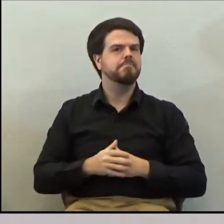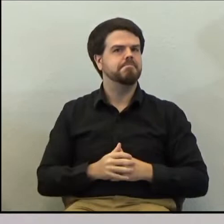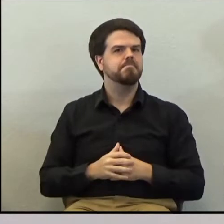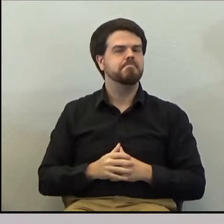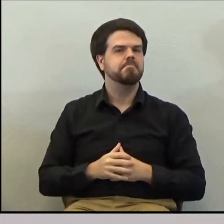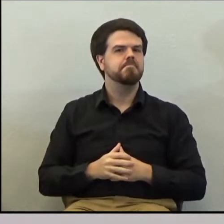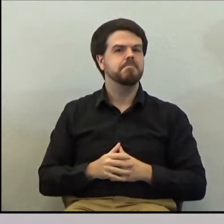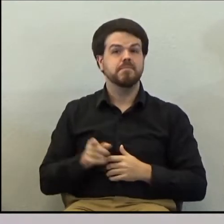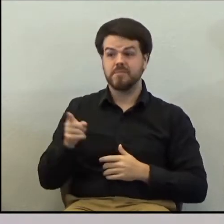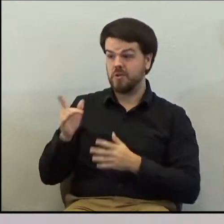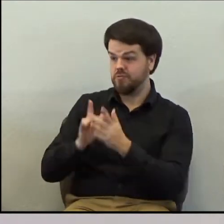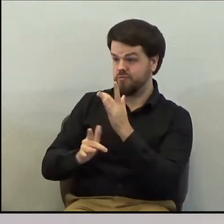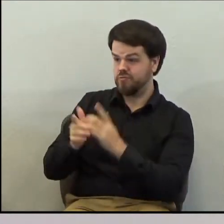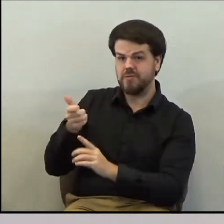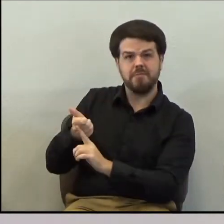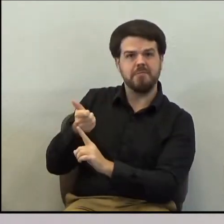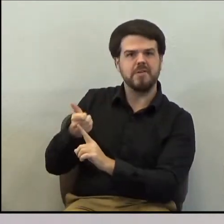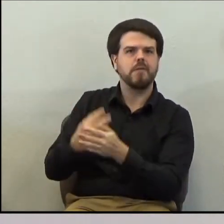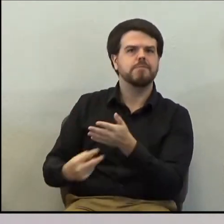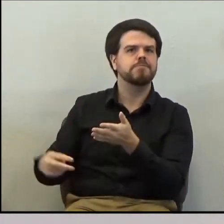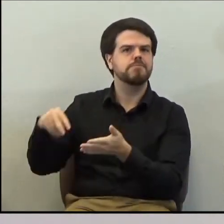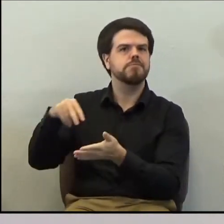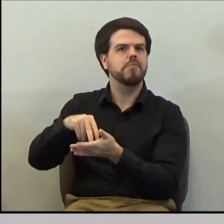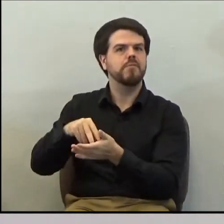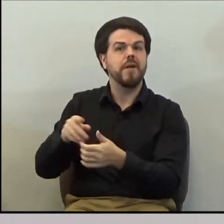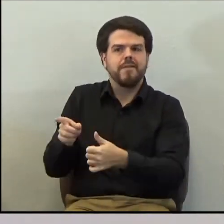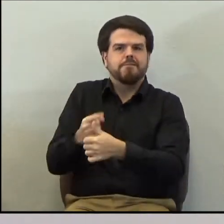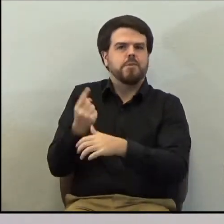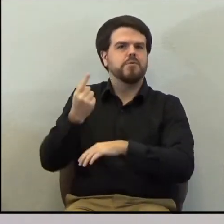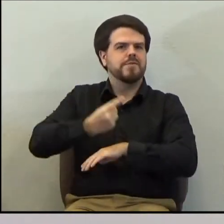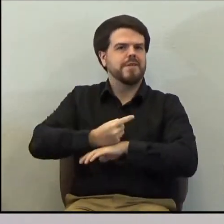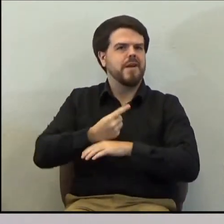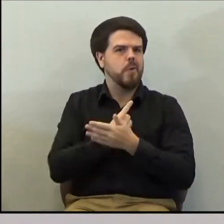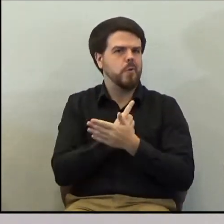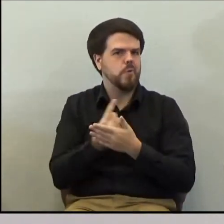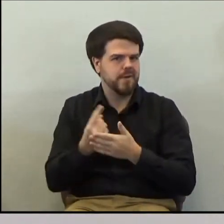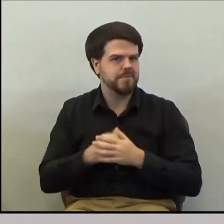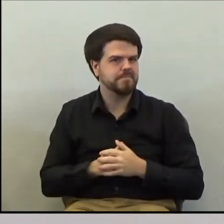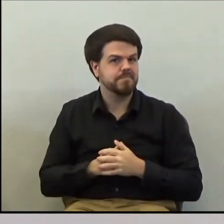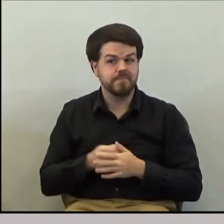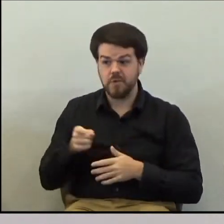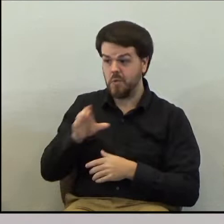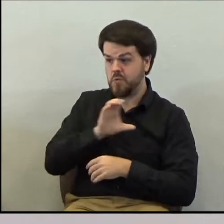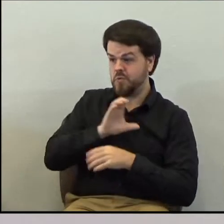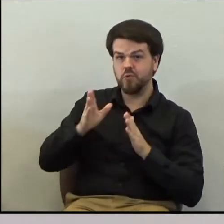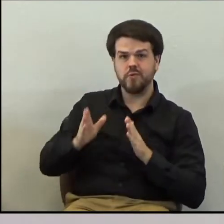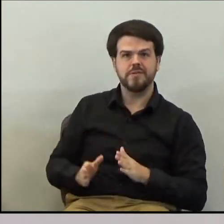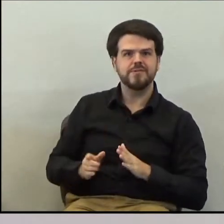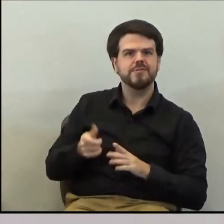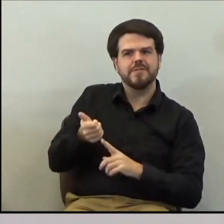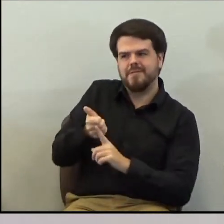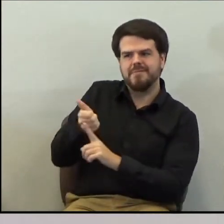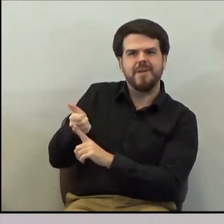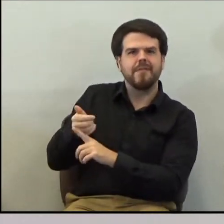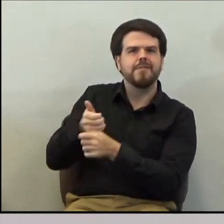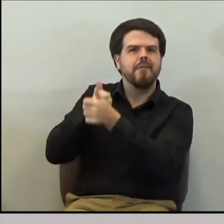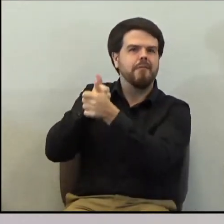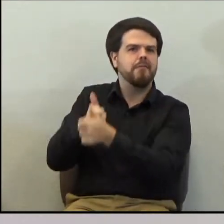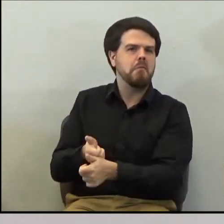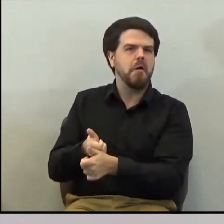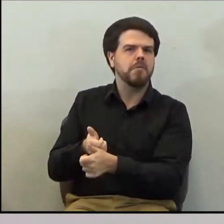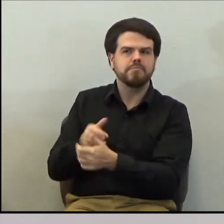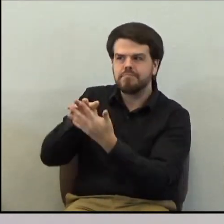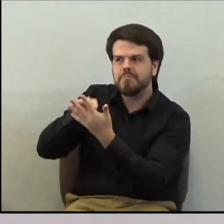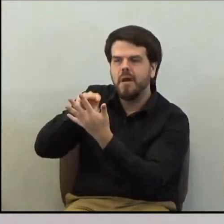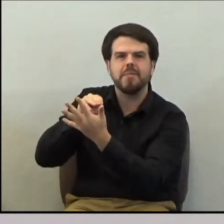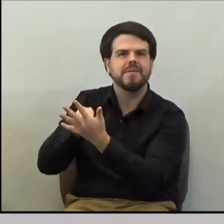And Christ rose from the dead on the first day of the week. So the early Christians began, when they started worshiping right